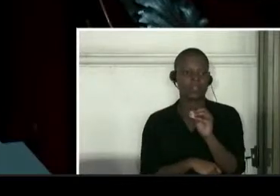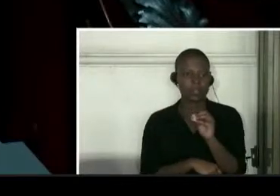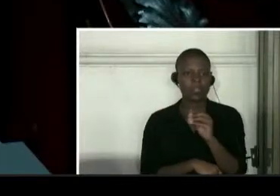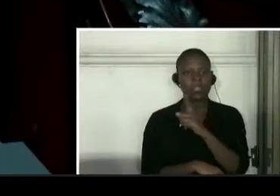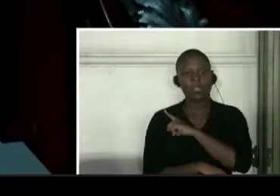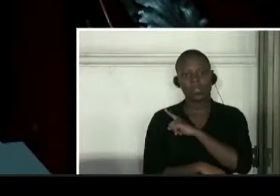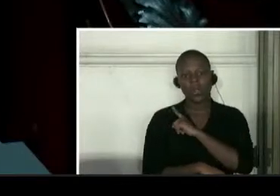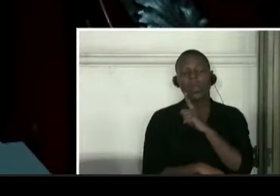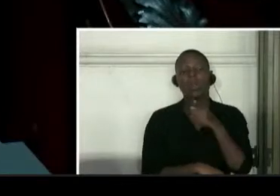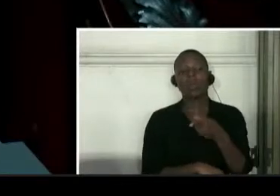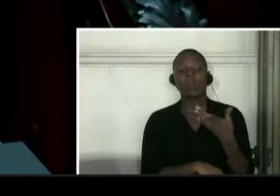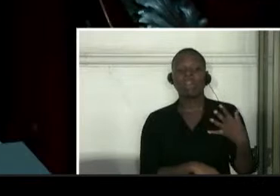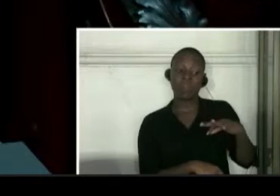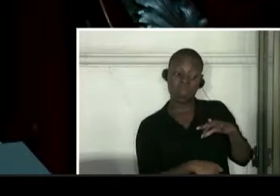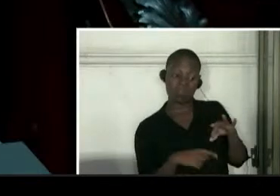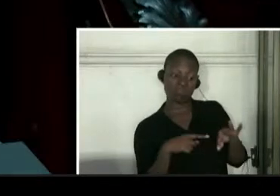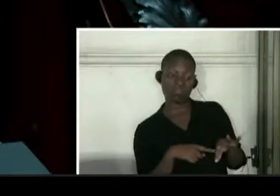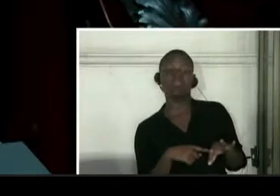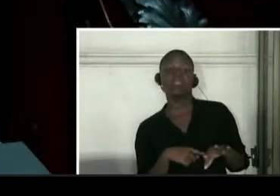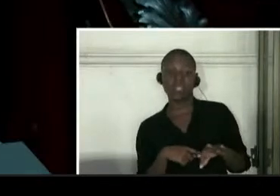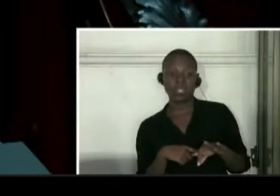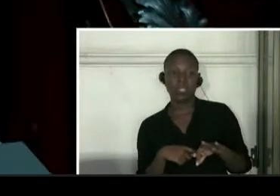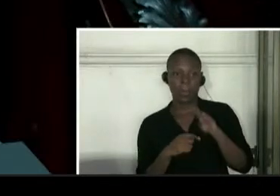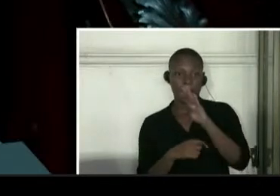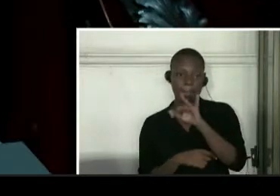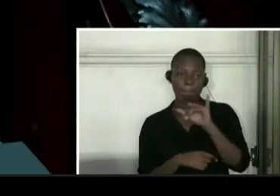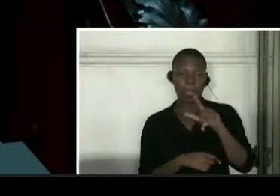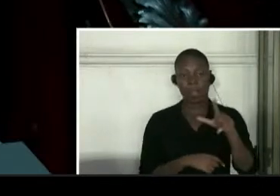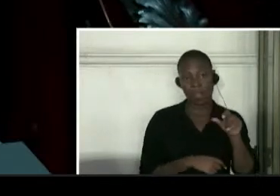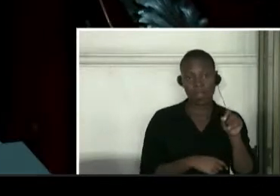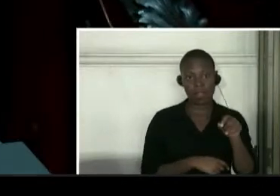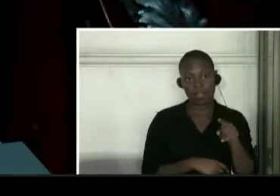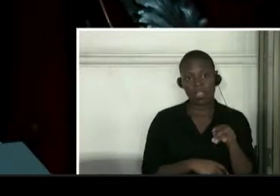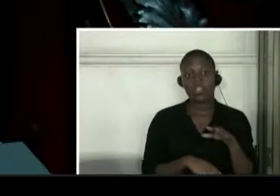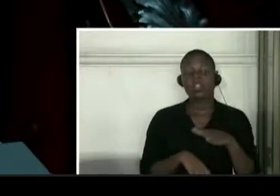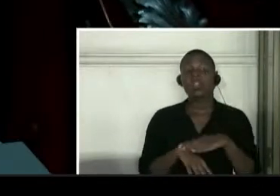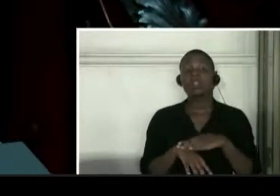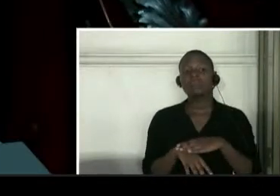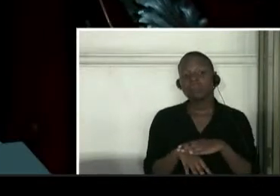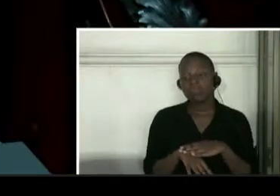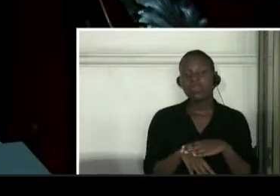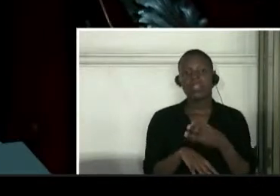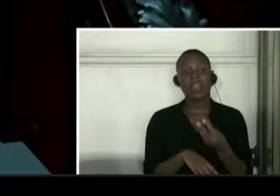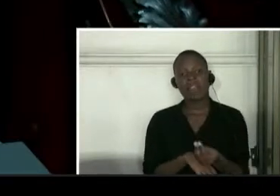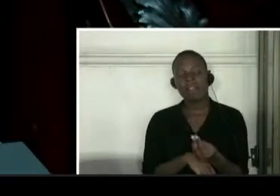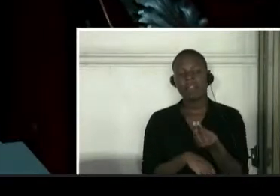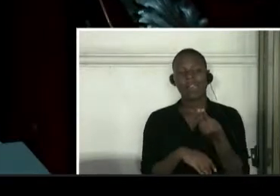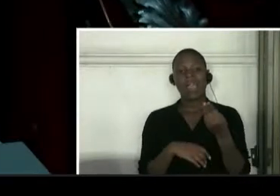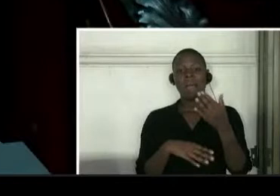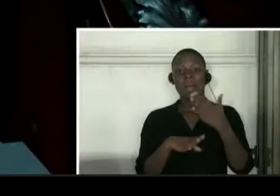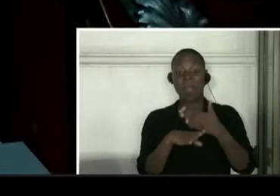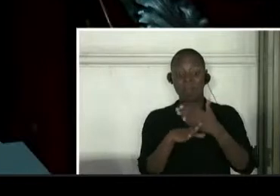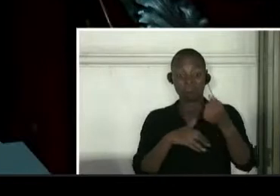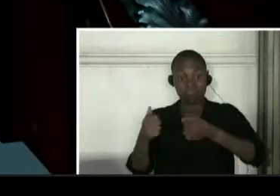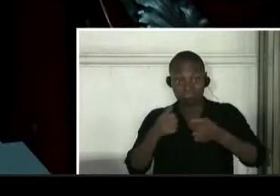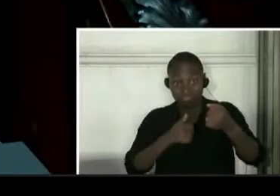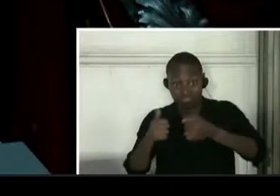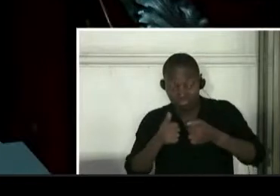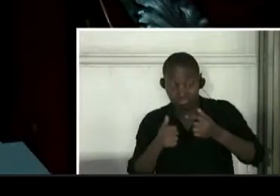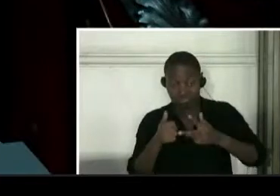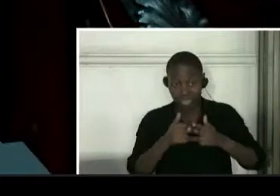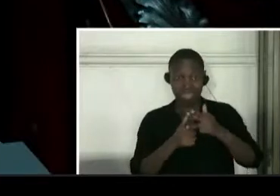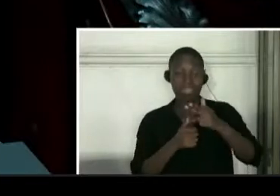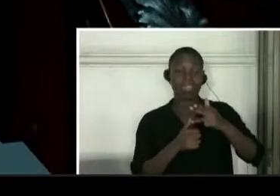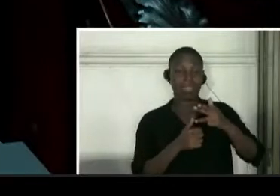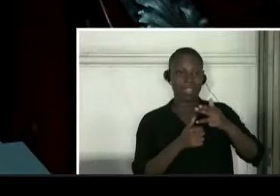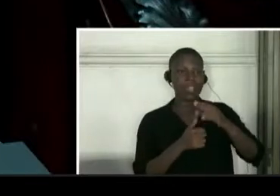wage bill. Furthermore, the department has 6 funded vacancy posts within this program, which will be filled in the